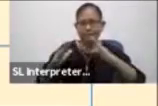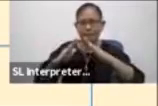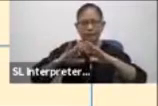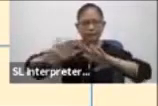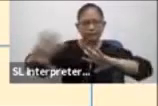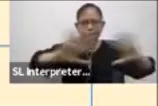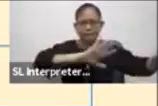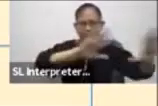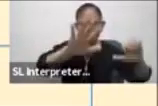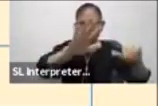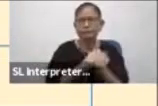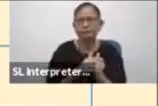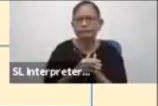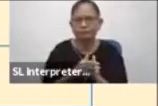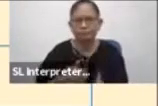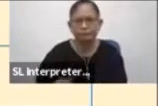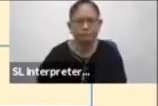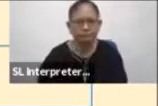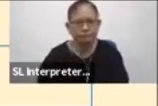So